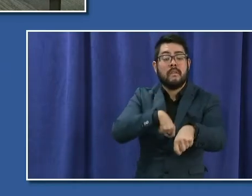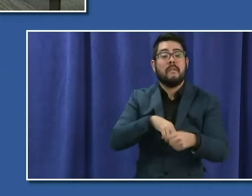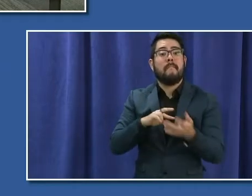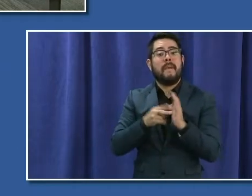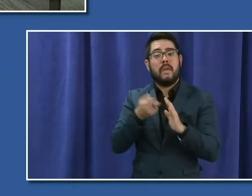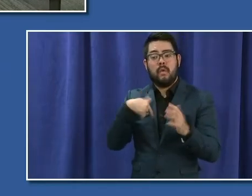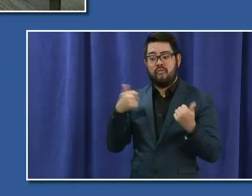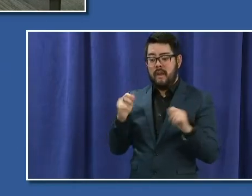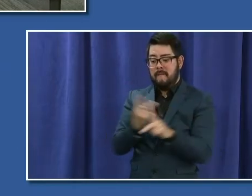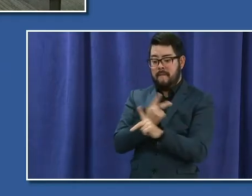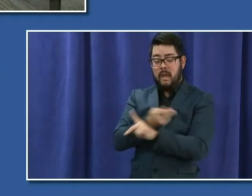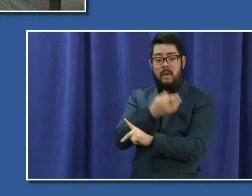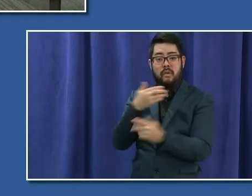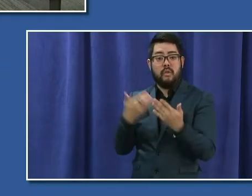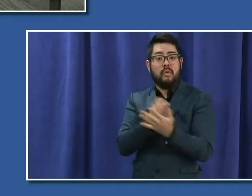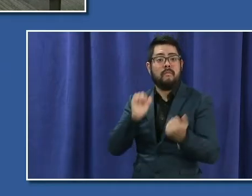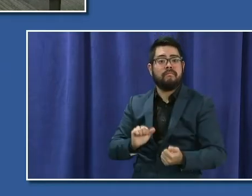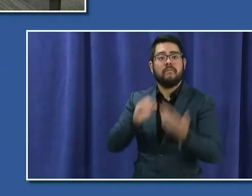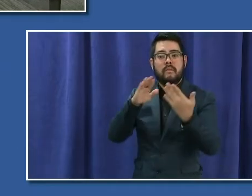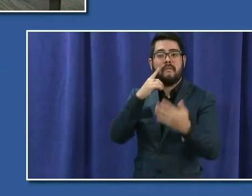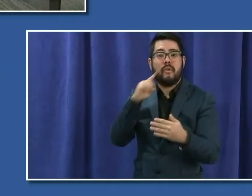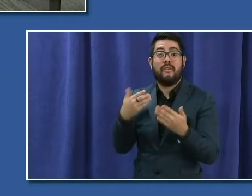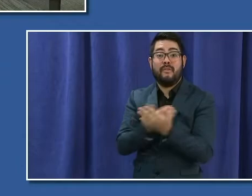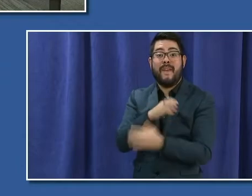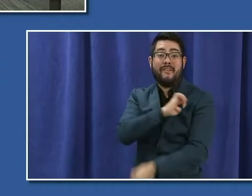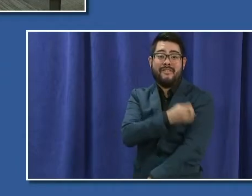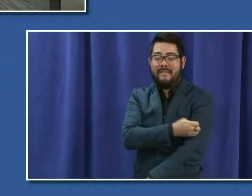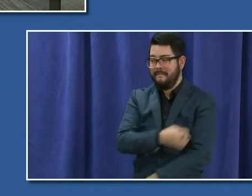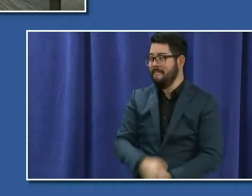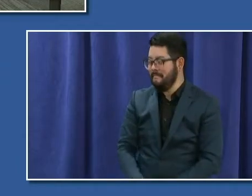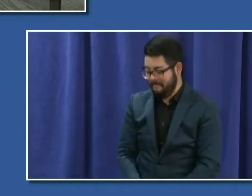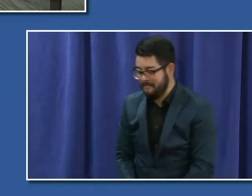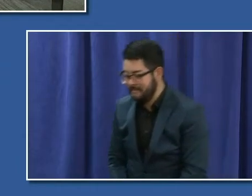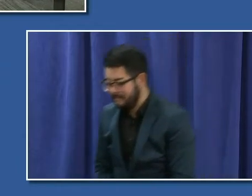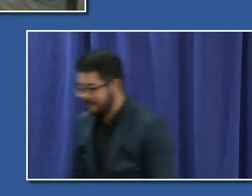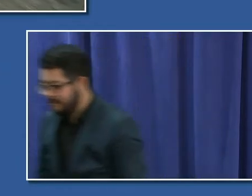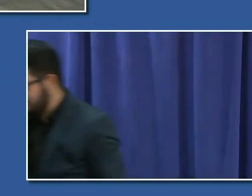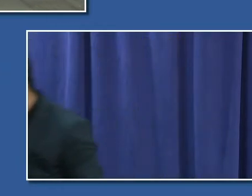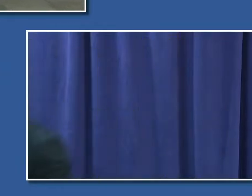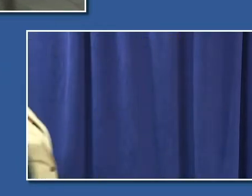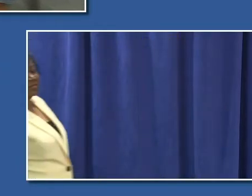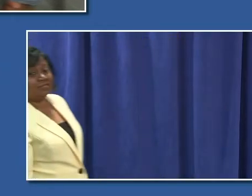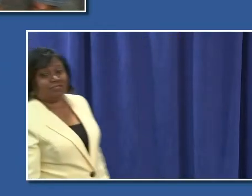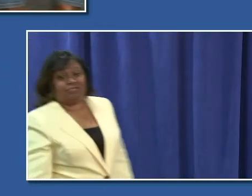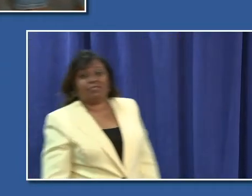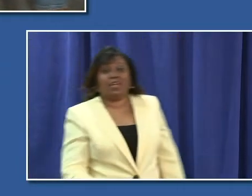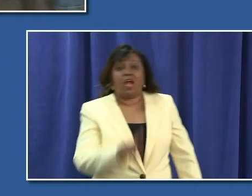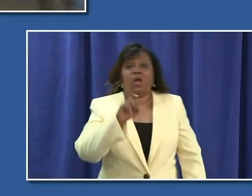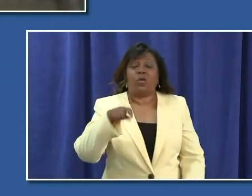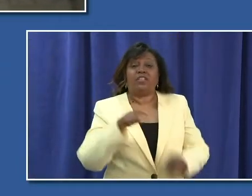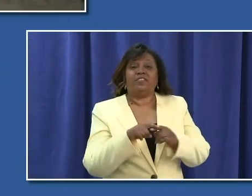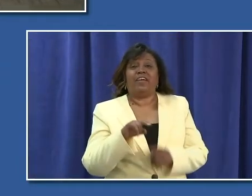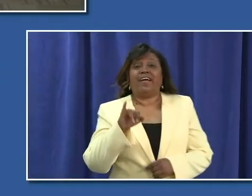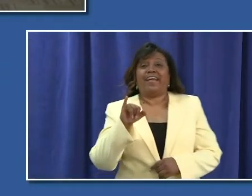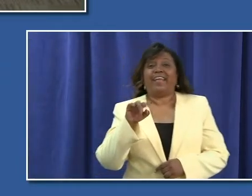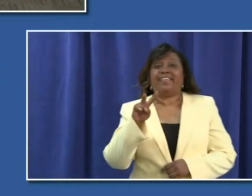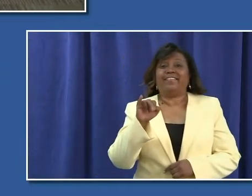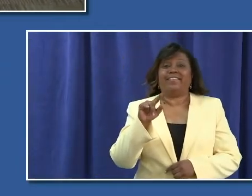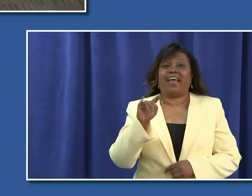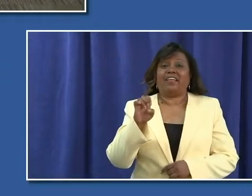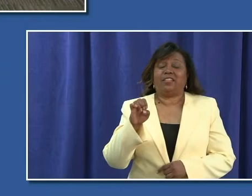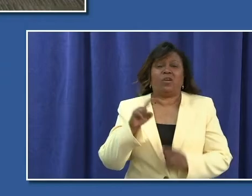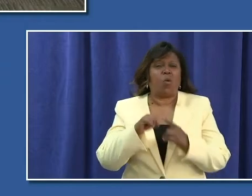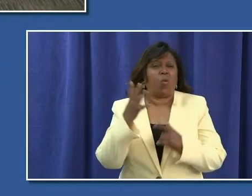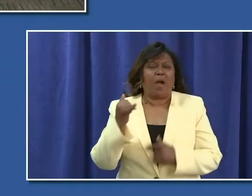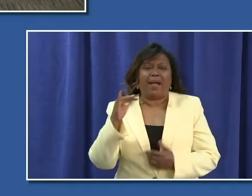looking for new ways and new renewable energies. Question from Yvette Griffin. Why is the